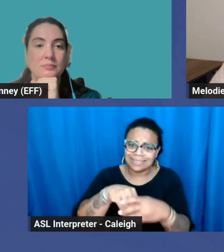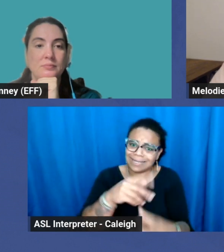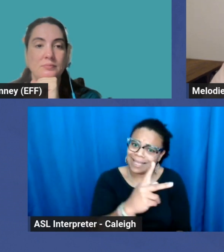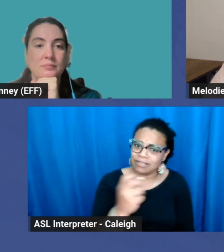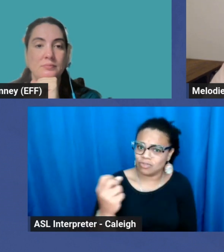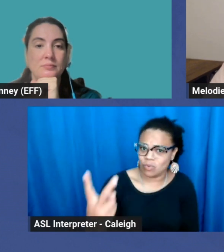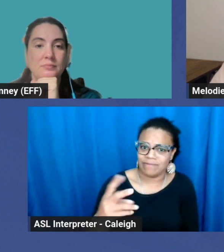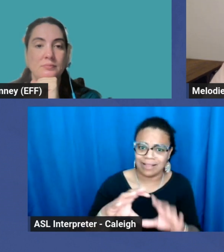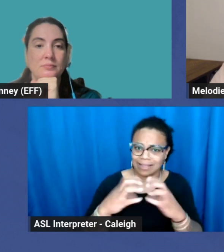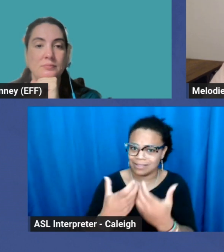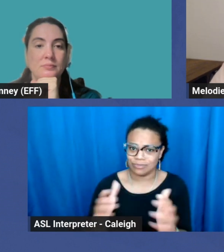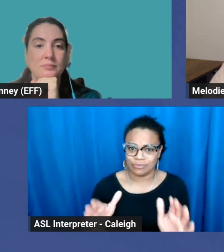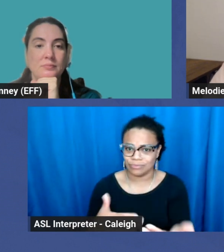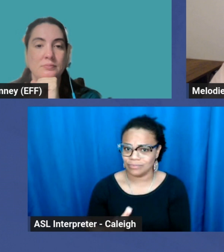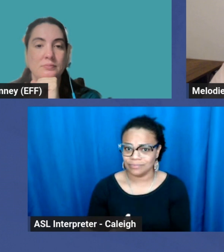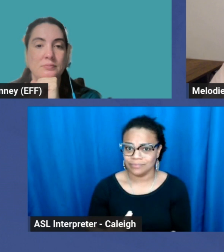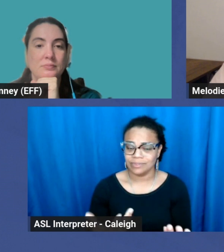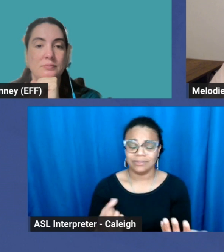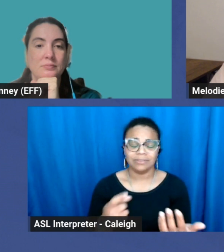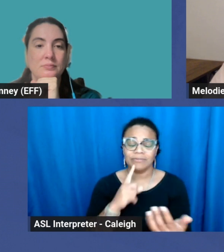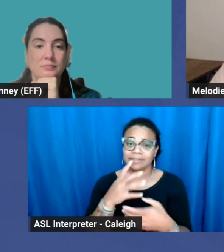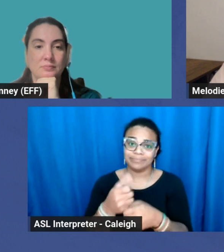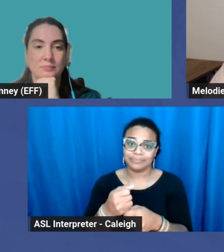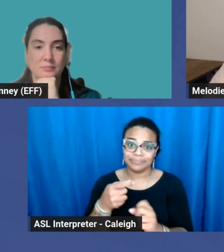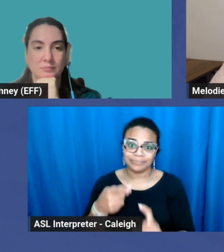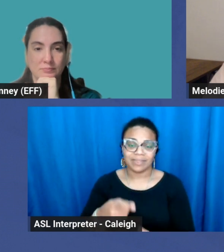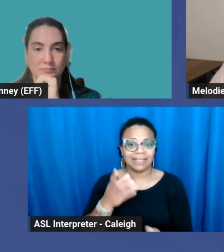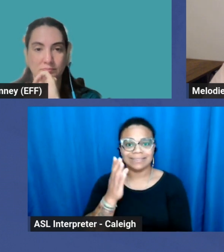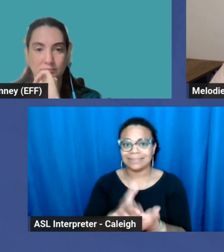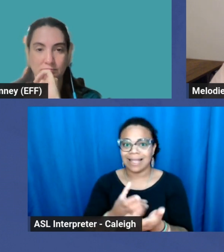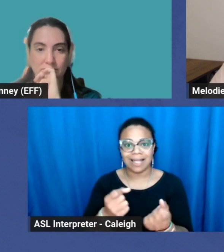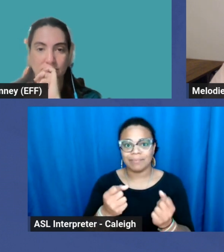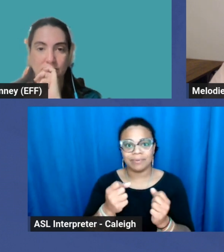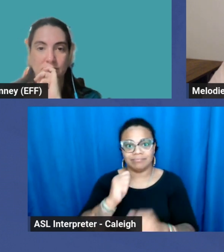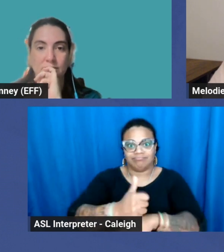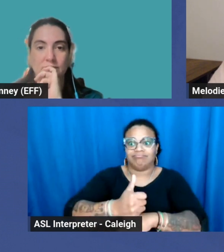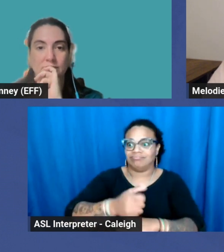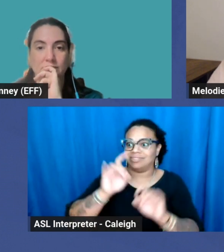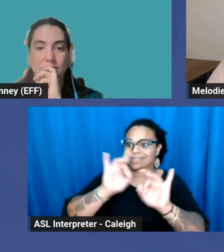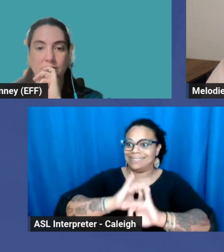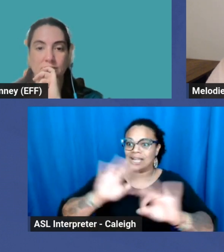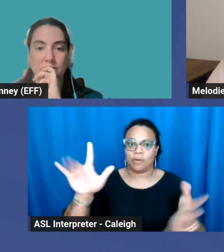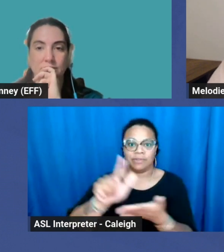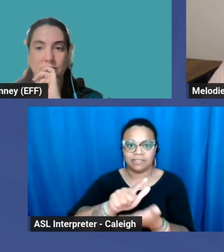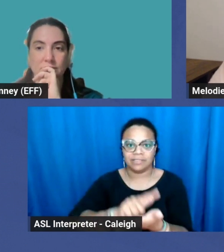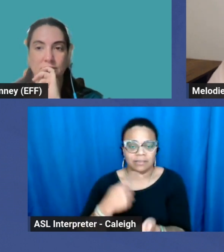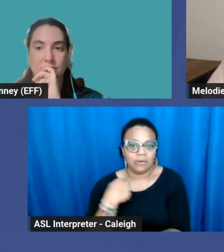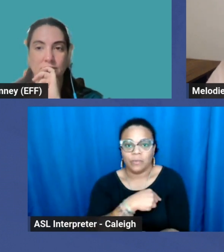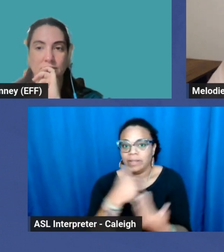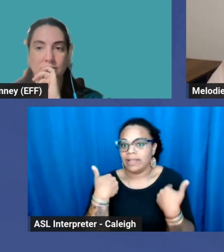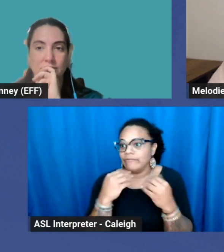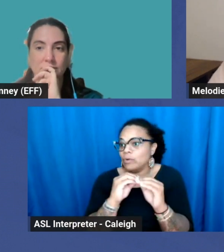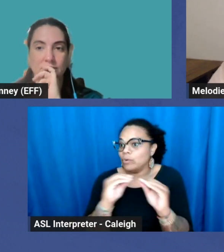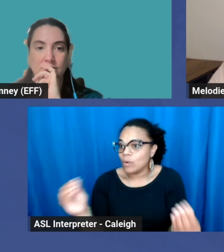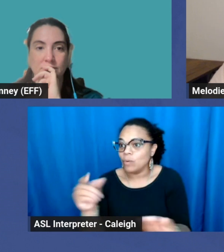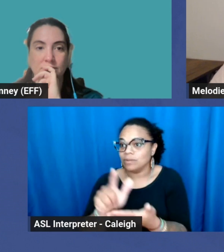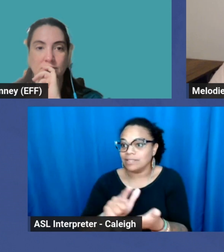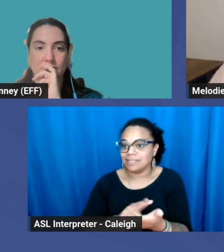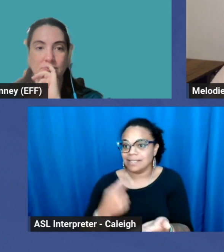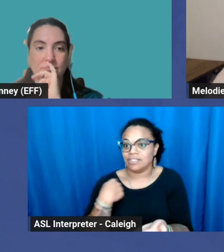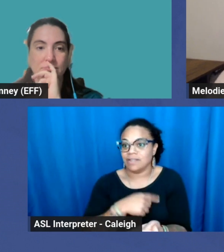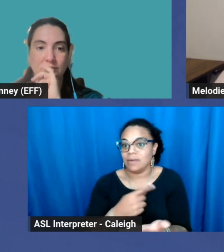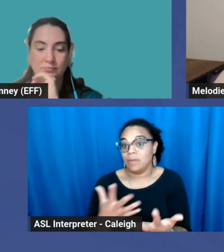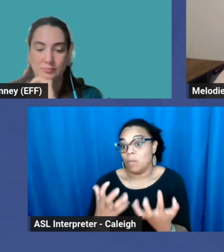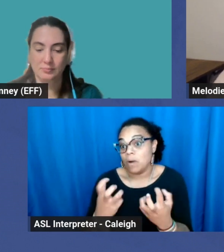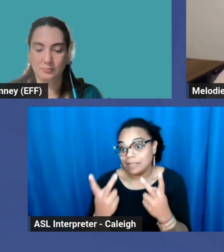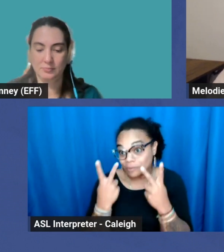the long and short of it is, just stop enacting this terrible legislation. We don't have any legislation that we would particularly like to